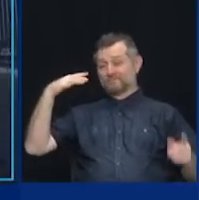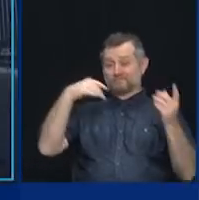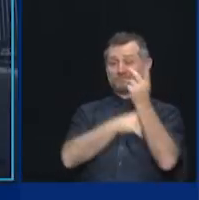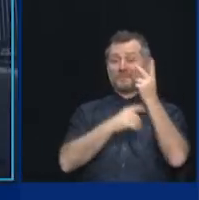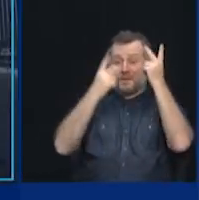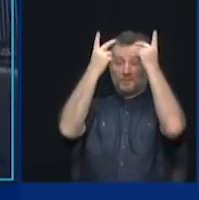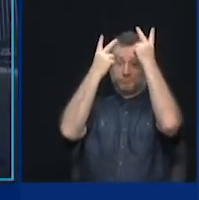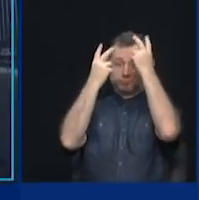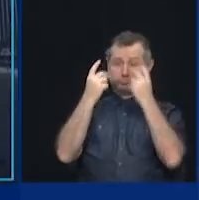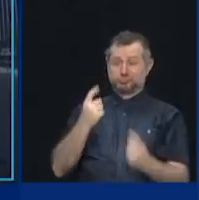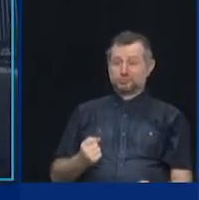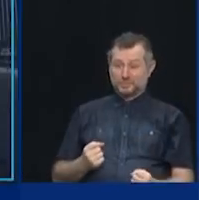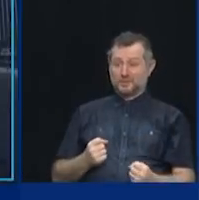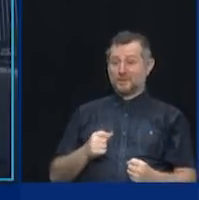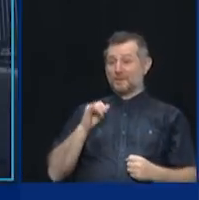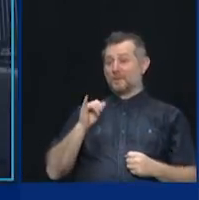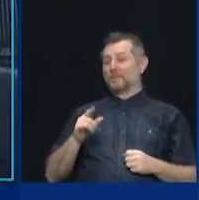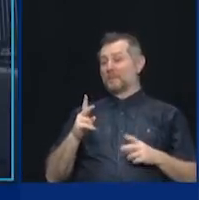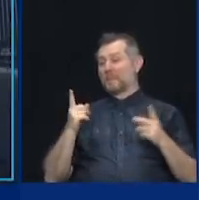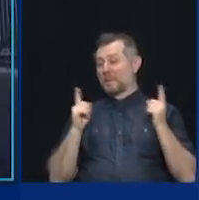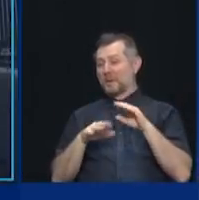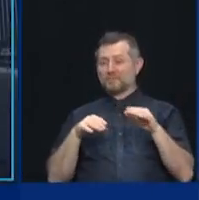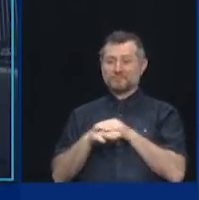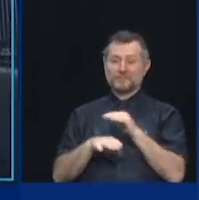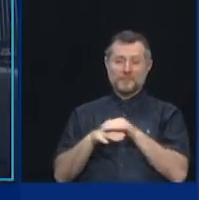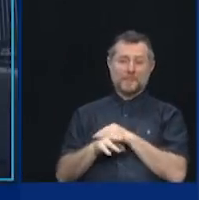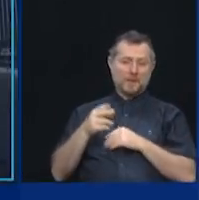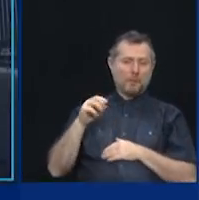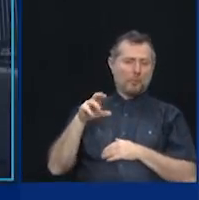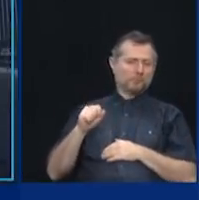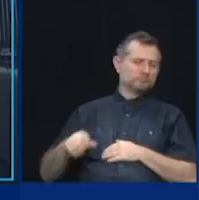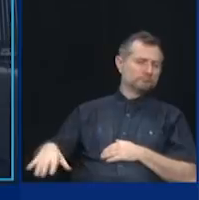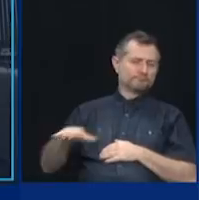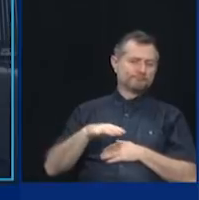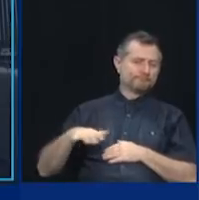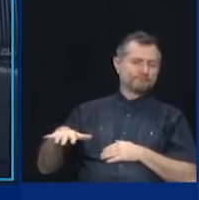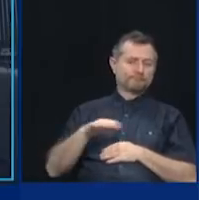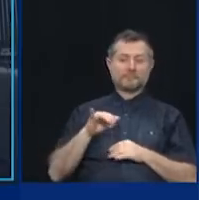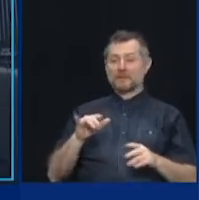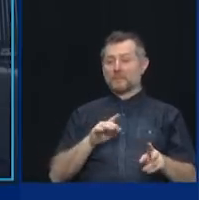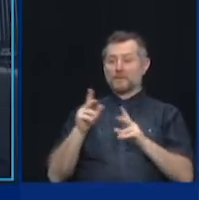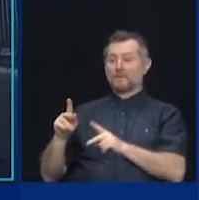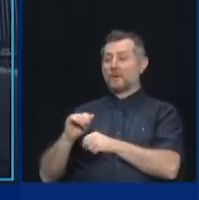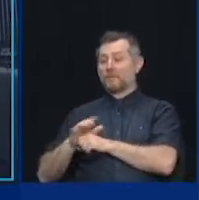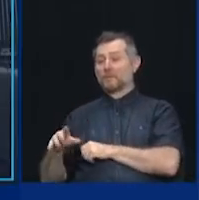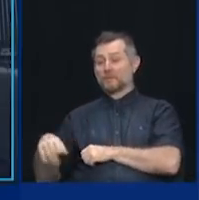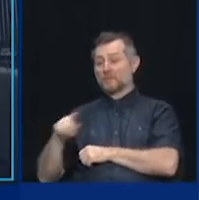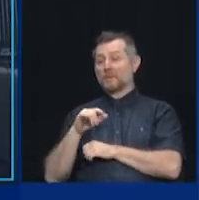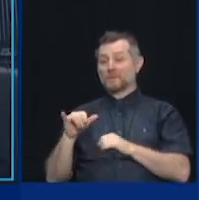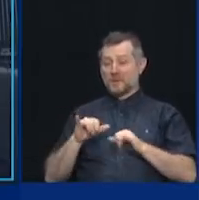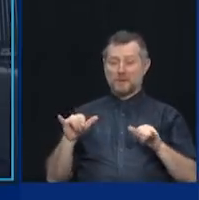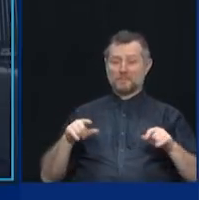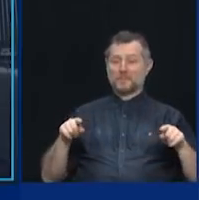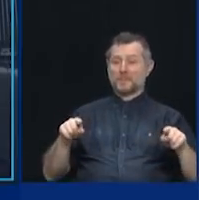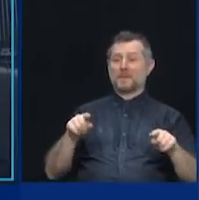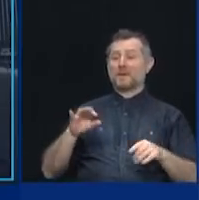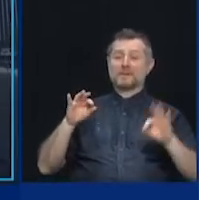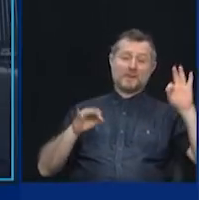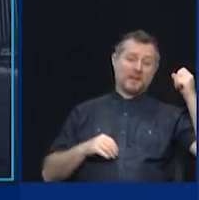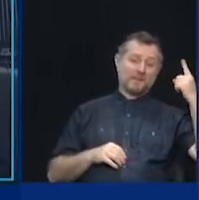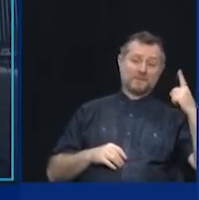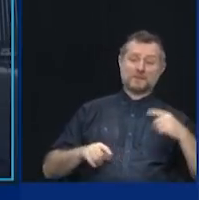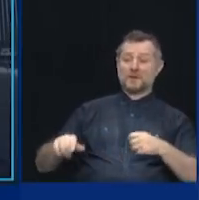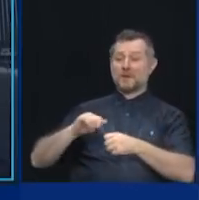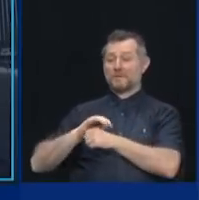have heroes after COVID. A lot of similarities between 9/11 and COVID.